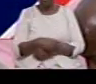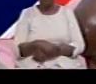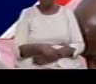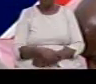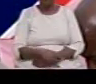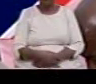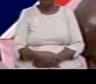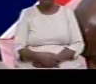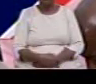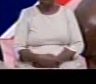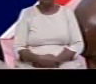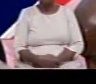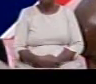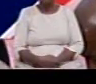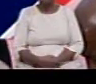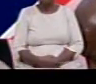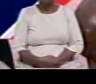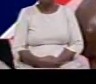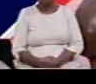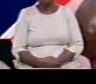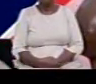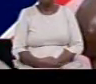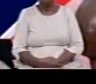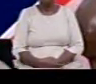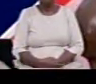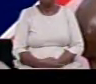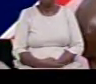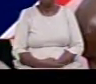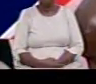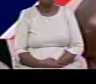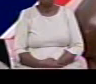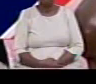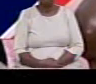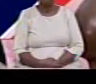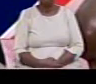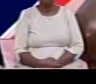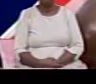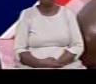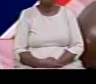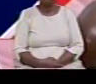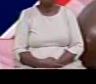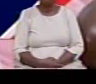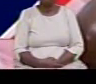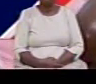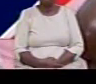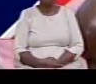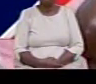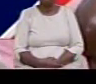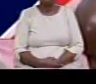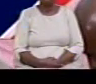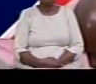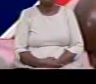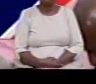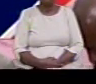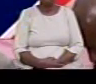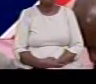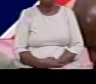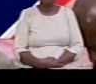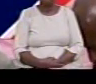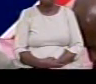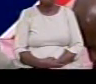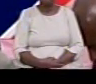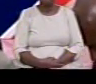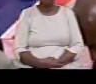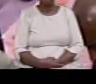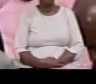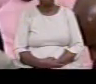it shall be in the skin of his flesh like the plague of leprosy, then it shall be brought unto Aaron the priest, or unto one of his sons the priest. And the priest shall look upon the plague in the skin of his